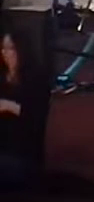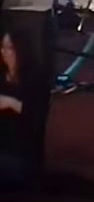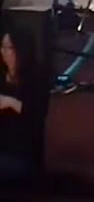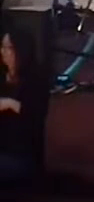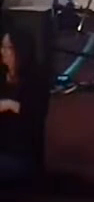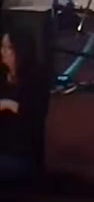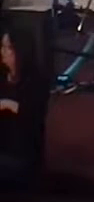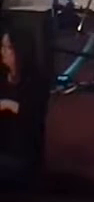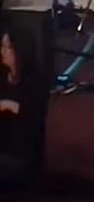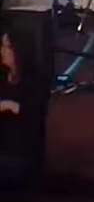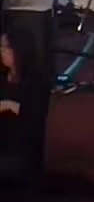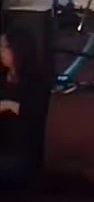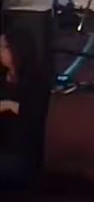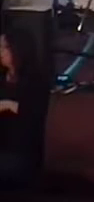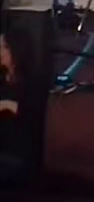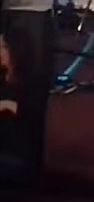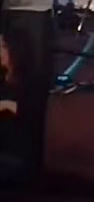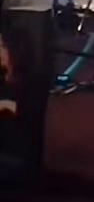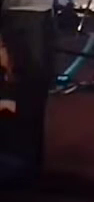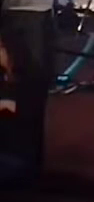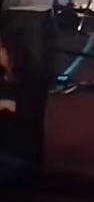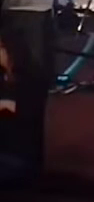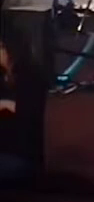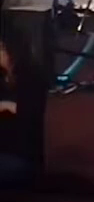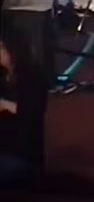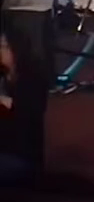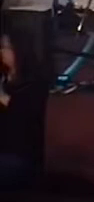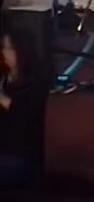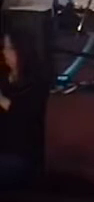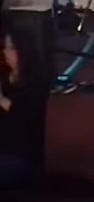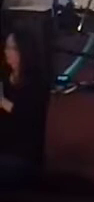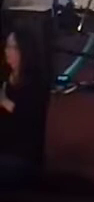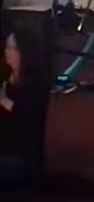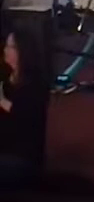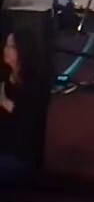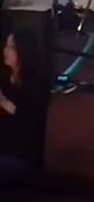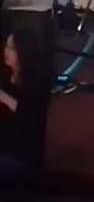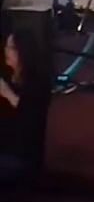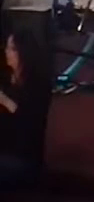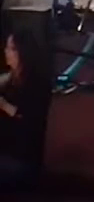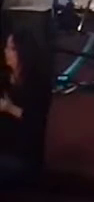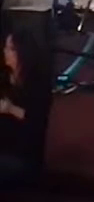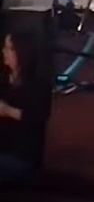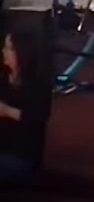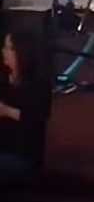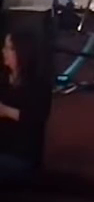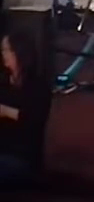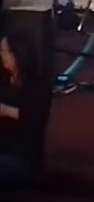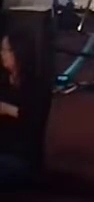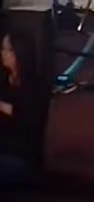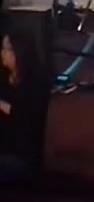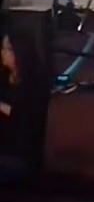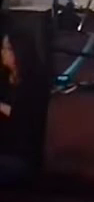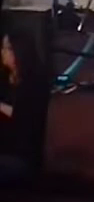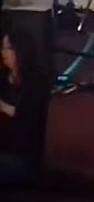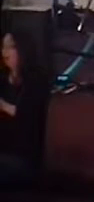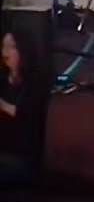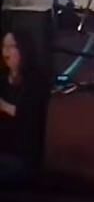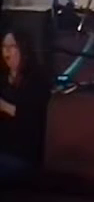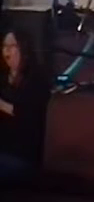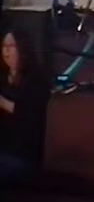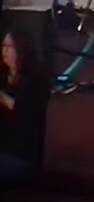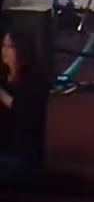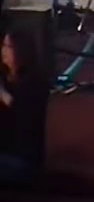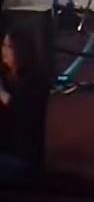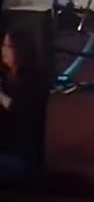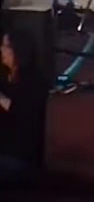be a sold out leader for Jesus. You know, whenever Jesus talked about the kingdom or being used by God, it was always number one.